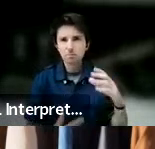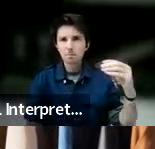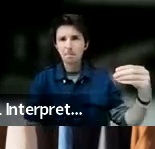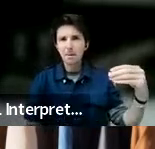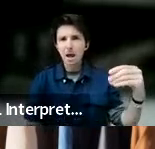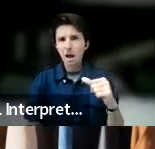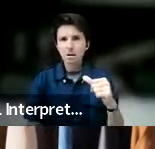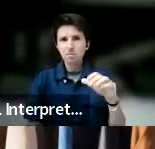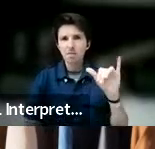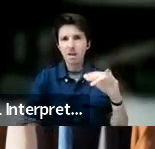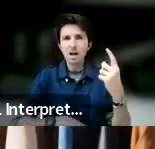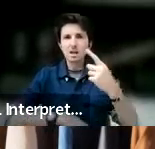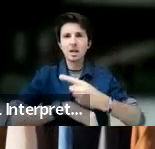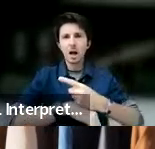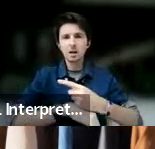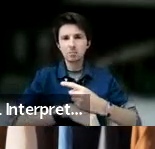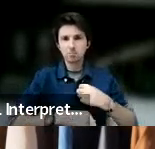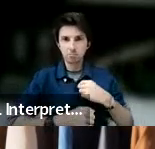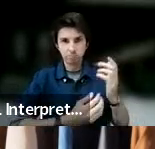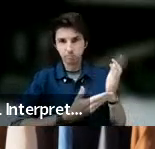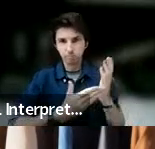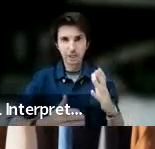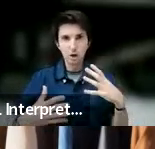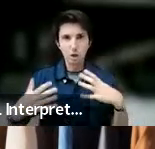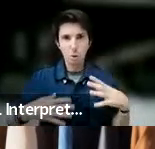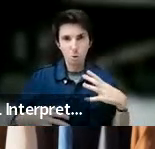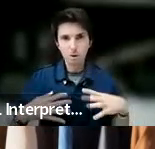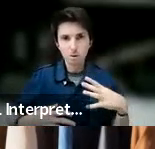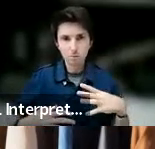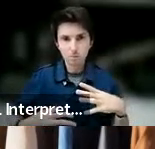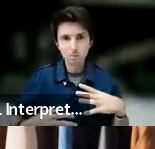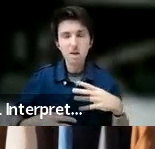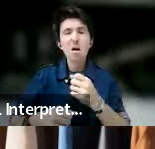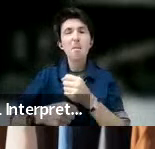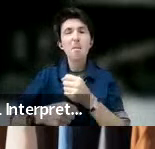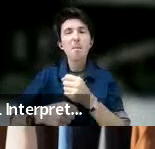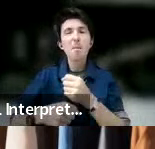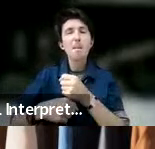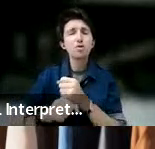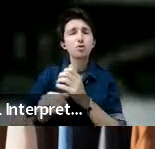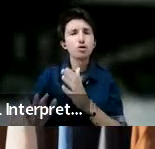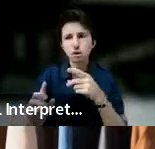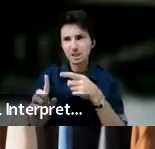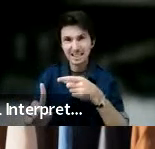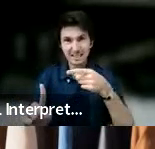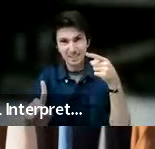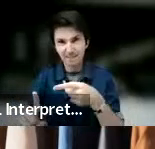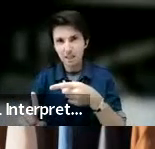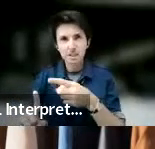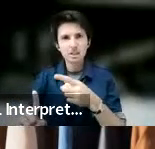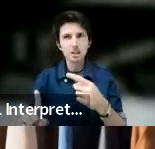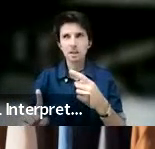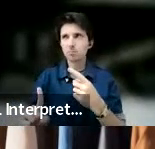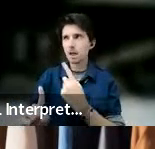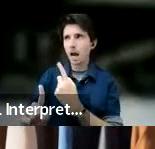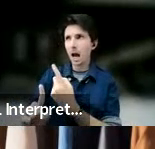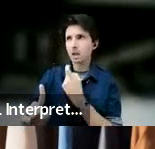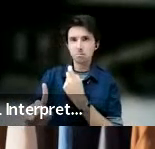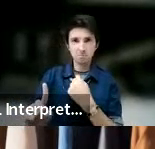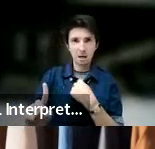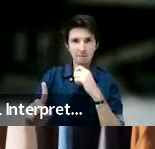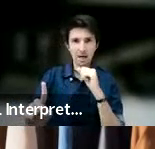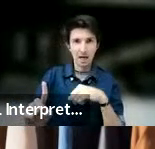the crux of all of this is that the producer is specifically requesting this wardrobe. And that's always